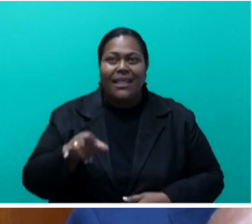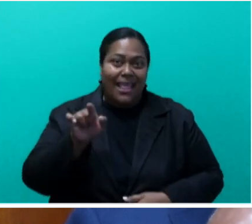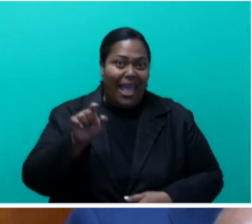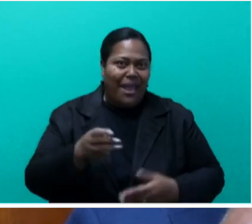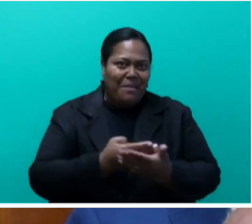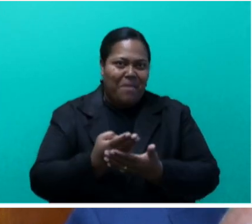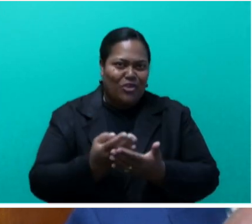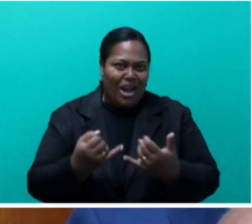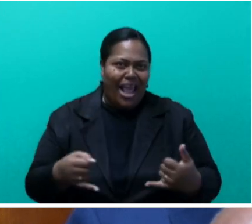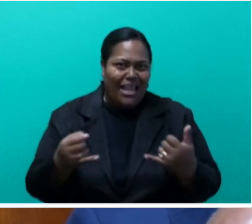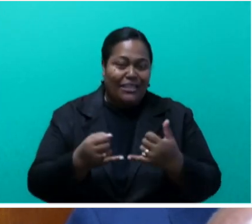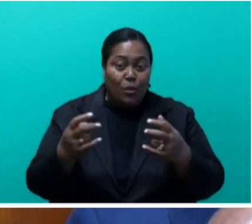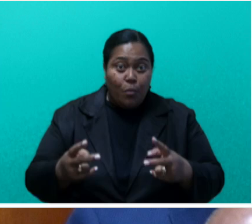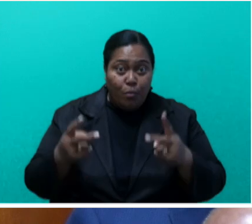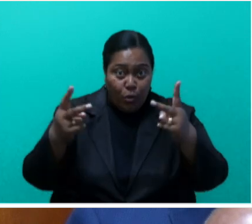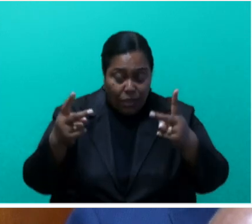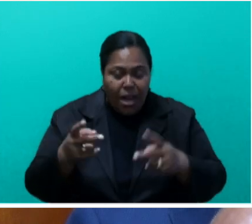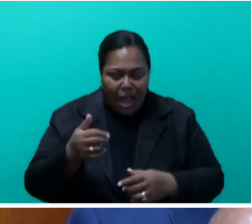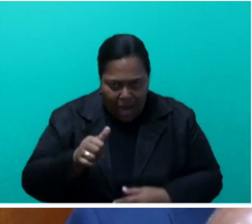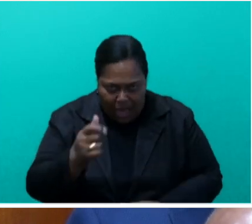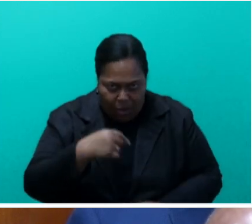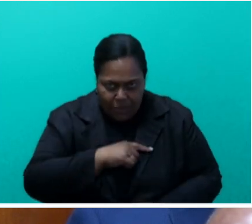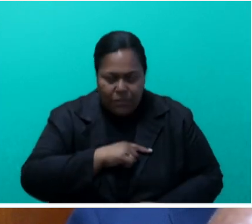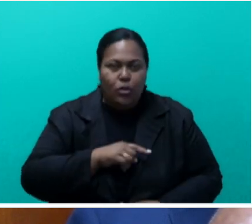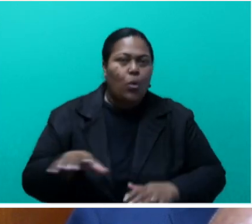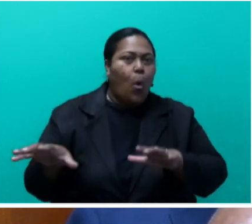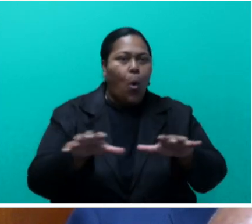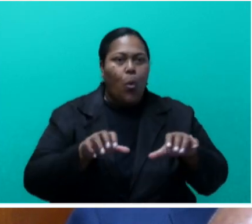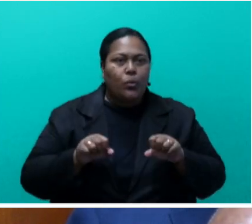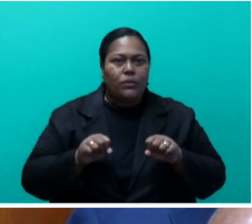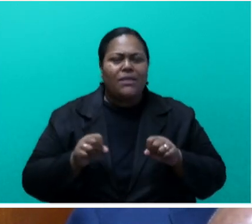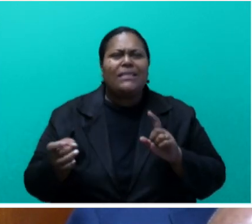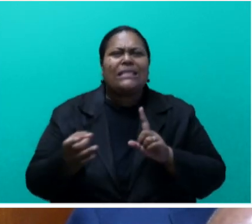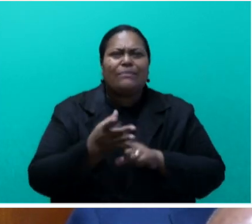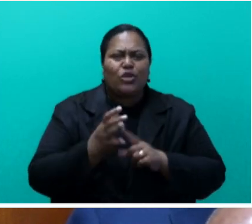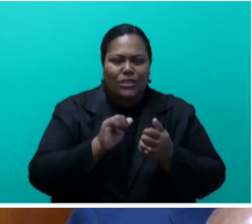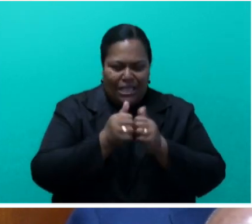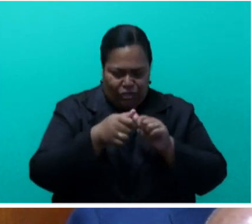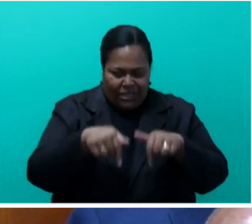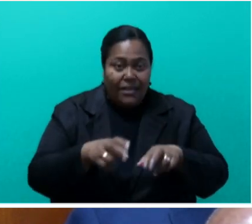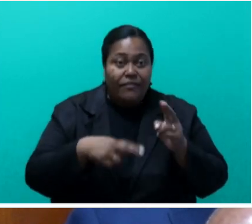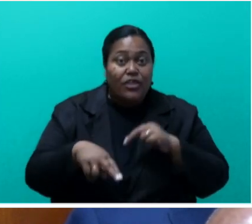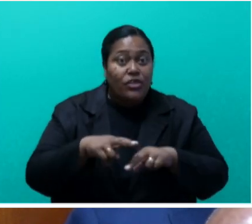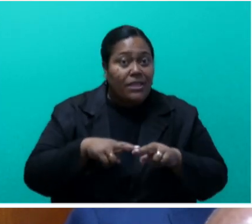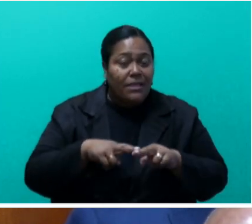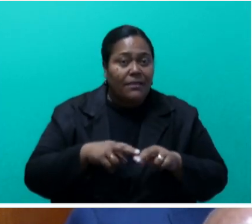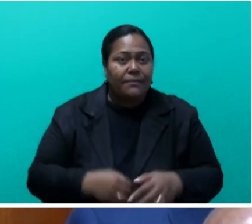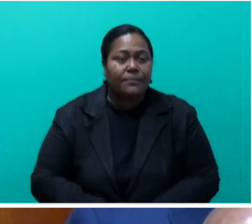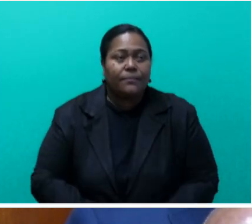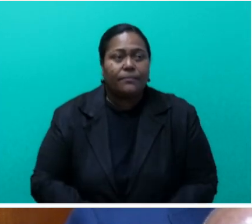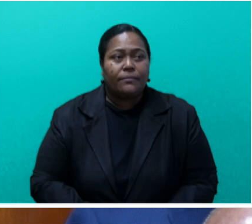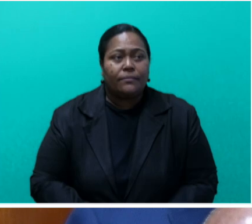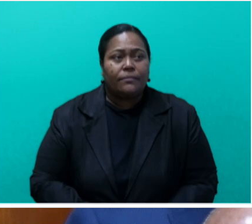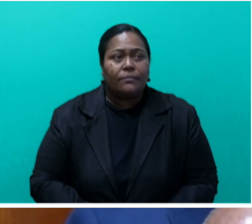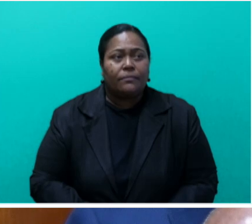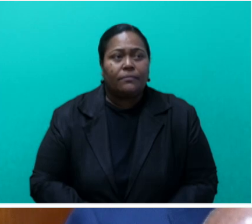This proposal, Honorable Speaker, allows us to host this special session in Fiji, and of course, preparatory